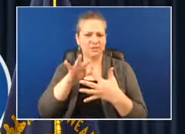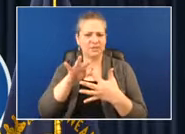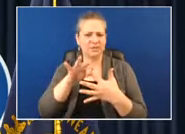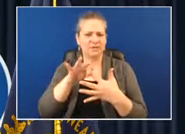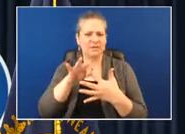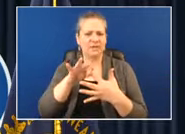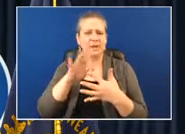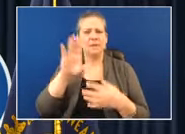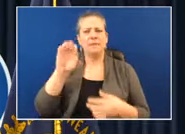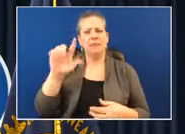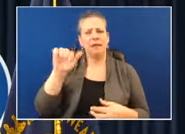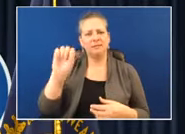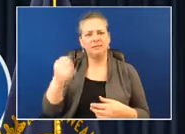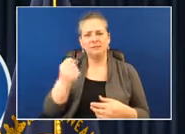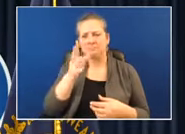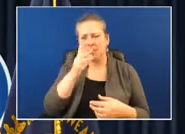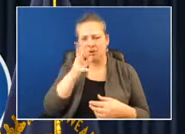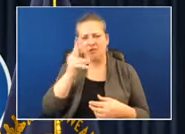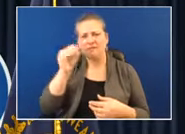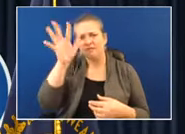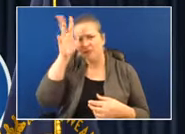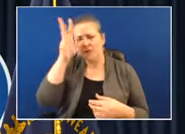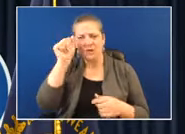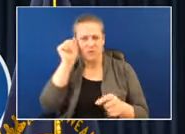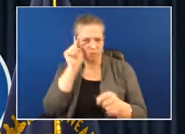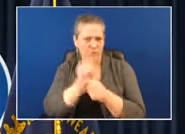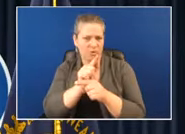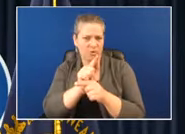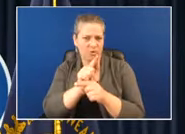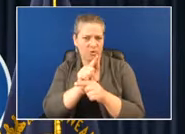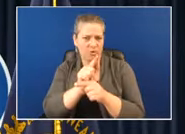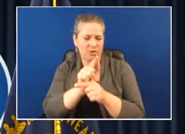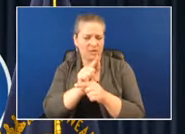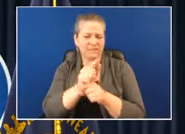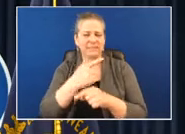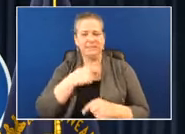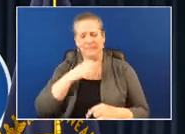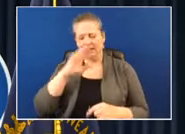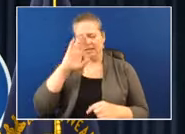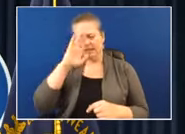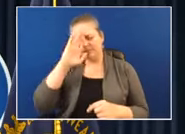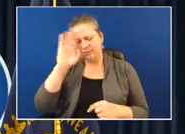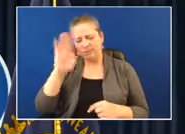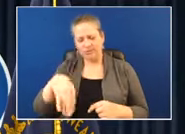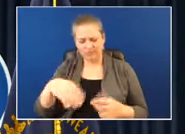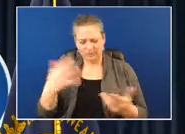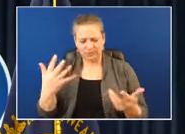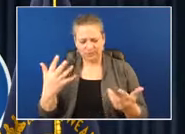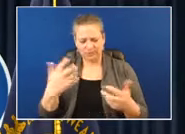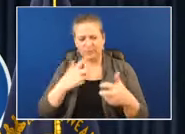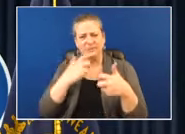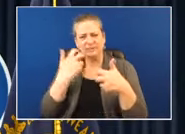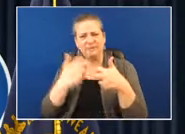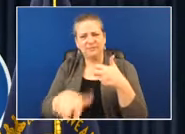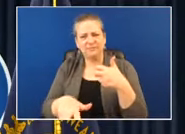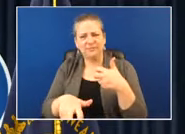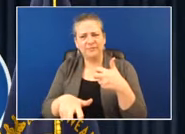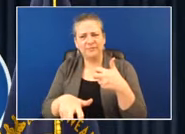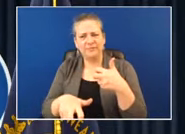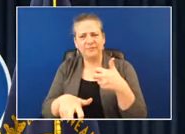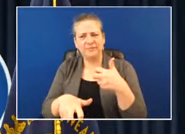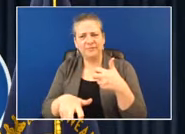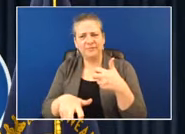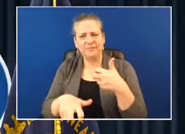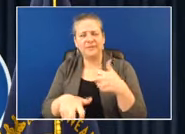Bella's mom, dad, and brother. I know a moment that both tough and